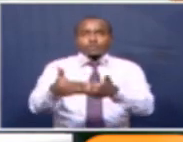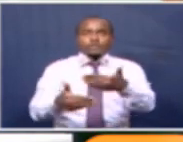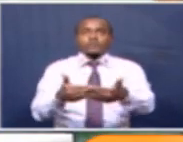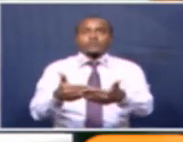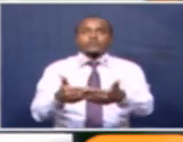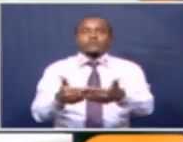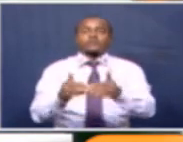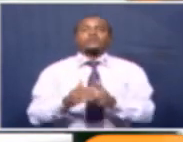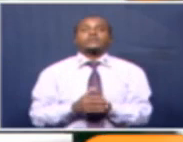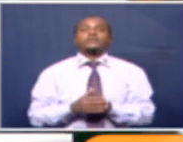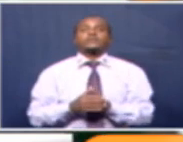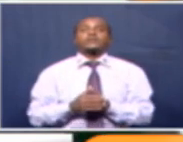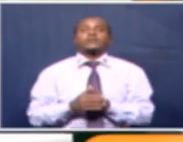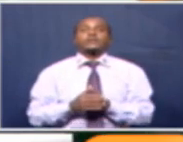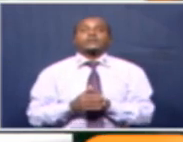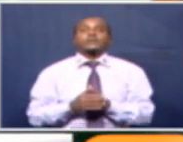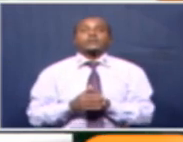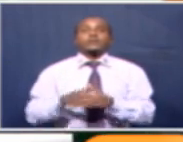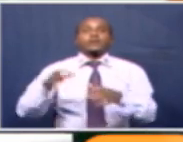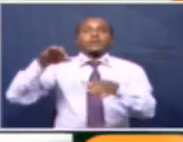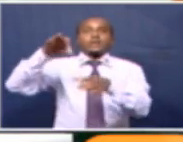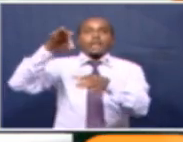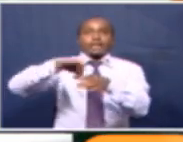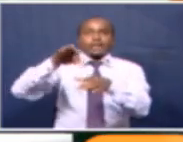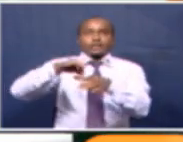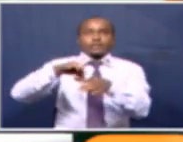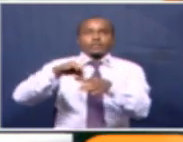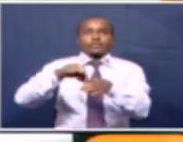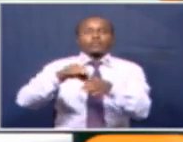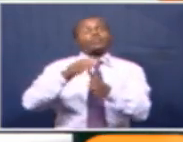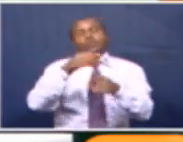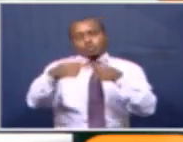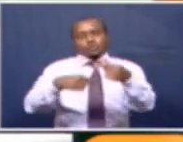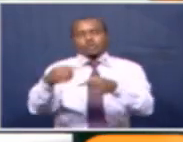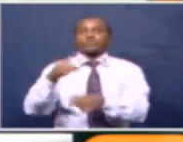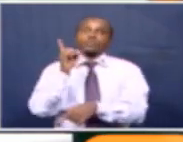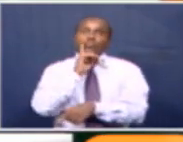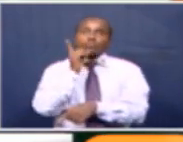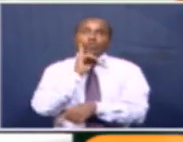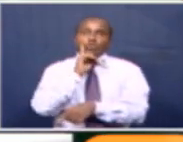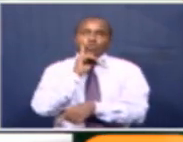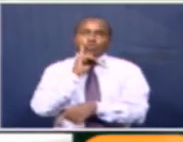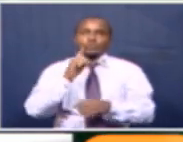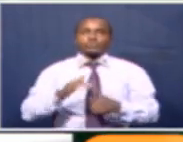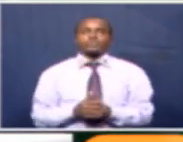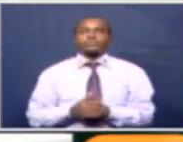the commission, the elections are scheduled will go on tomorrow, the 26th of October, 2017.